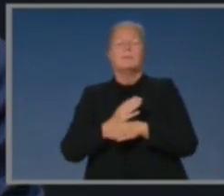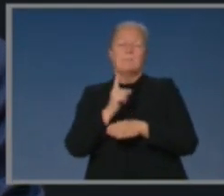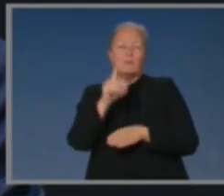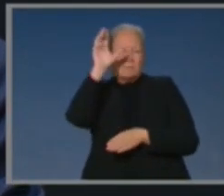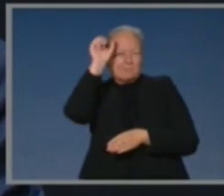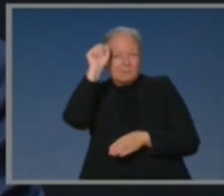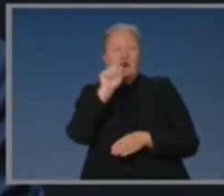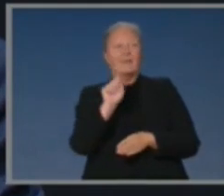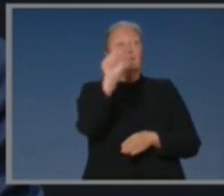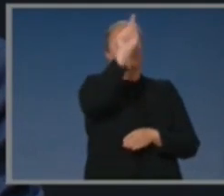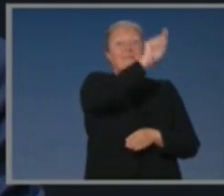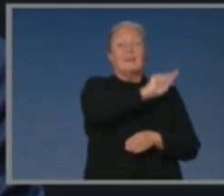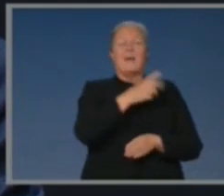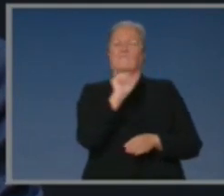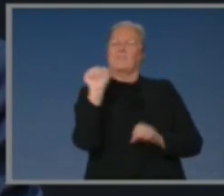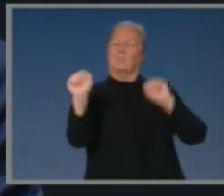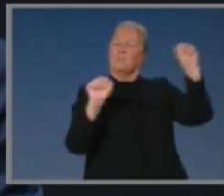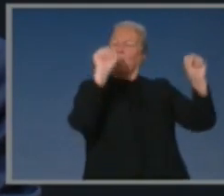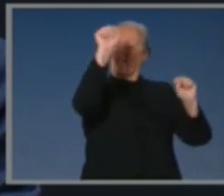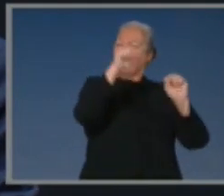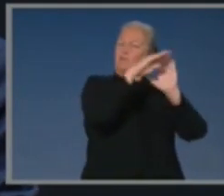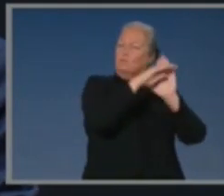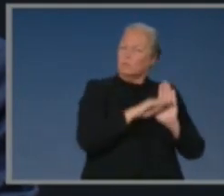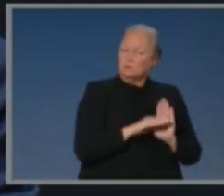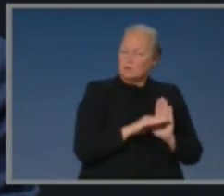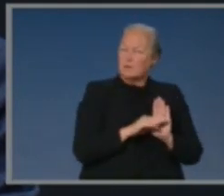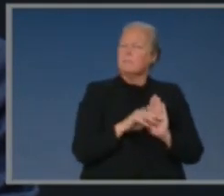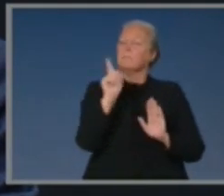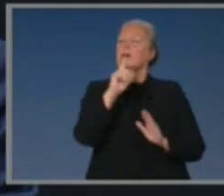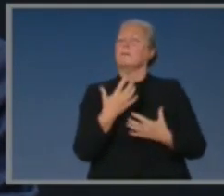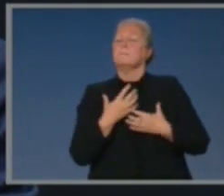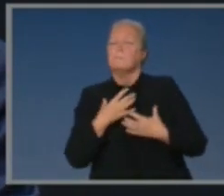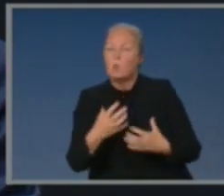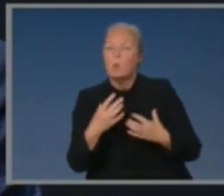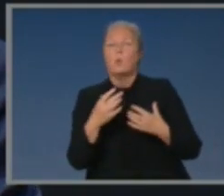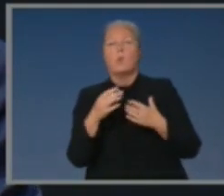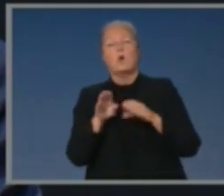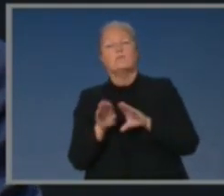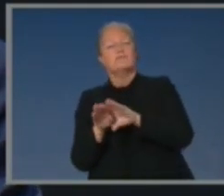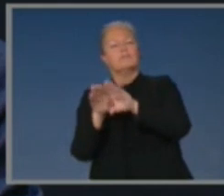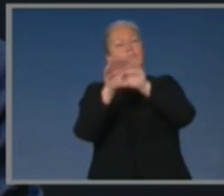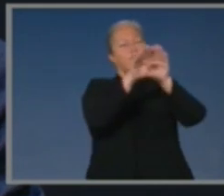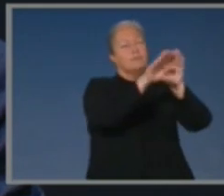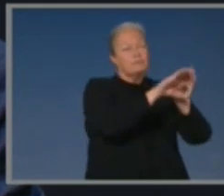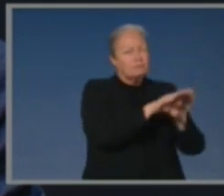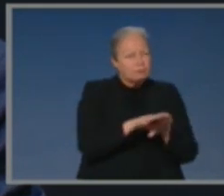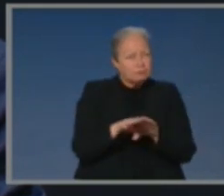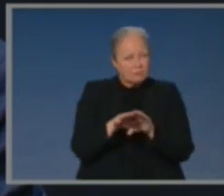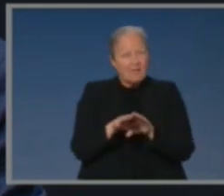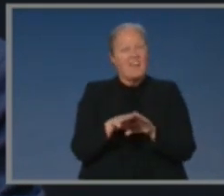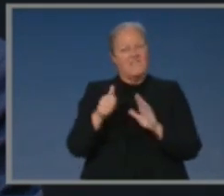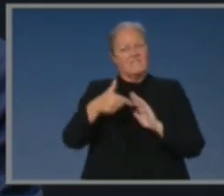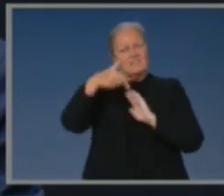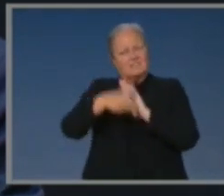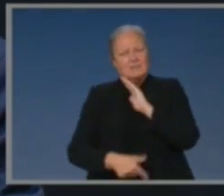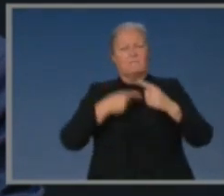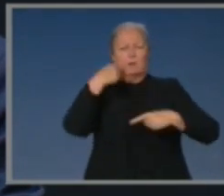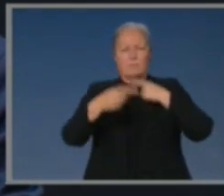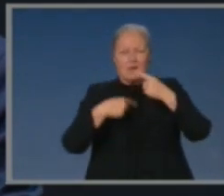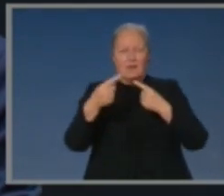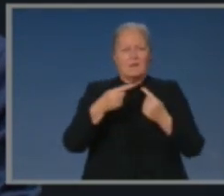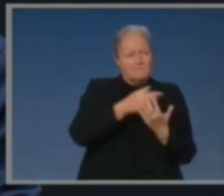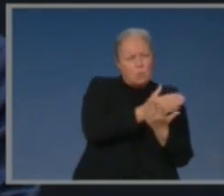to provide a relatively consistent, detailed head start to every business in Australia so that they can thoroughly